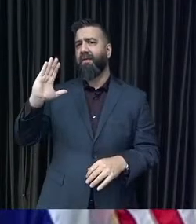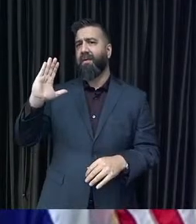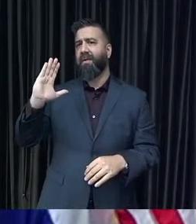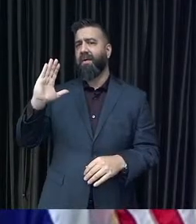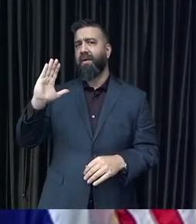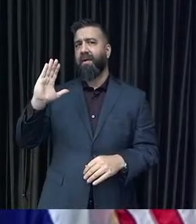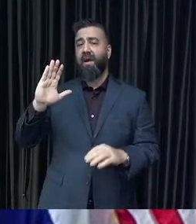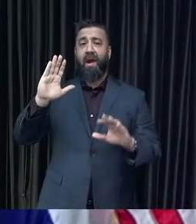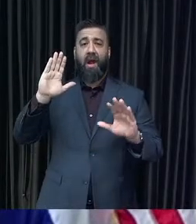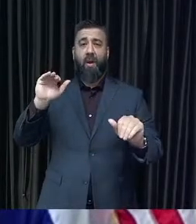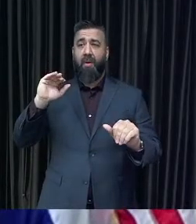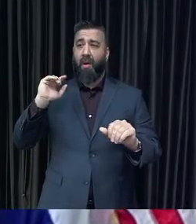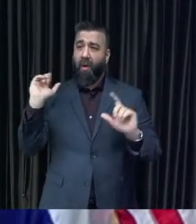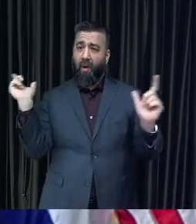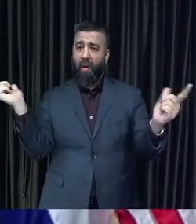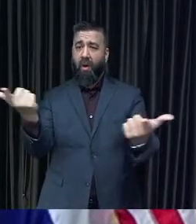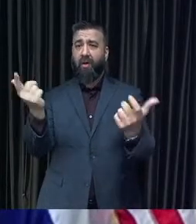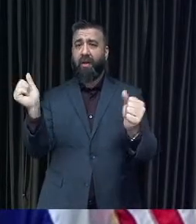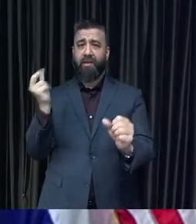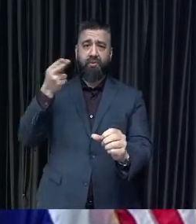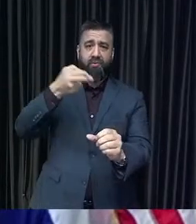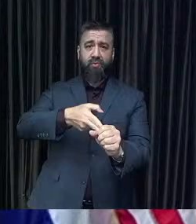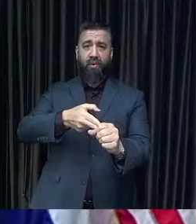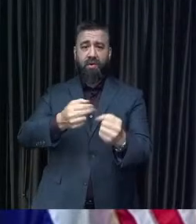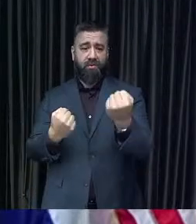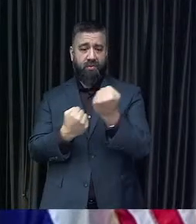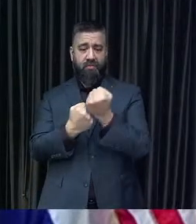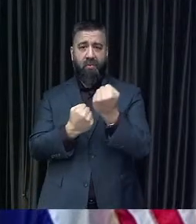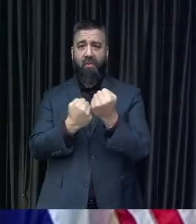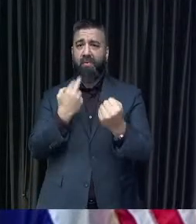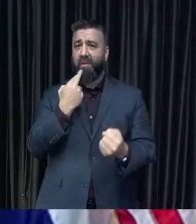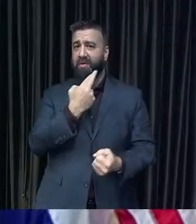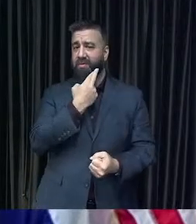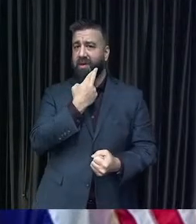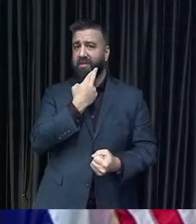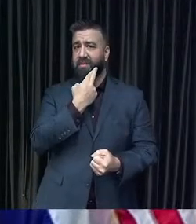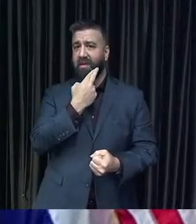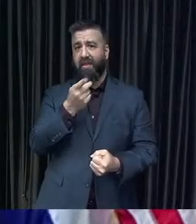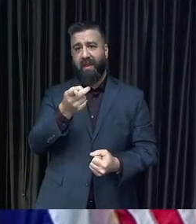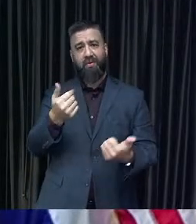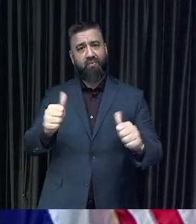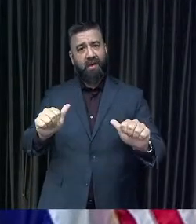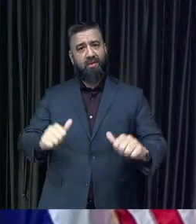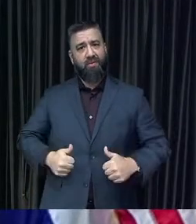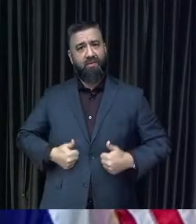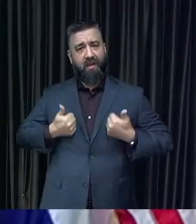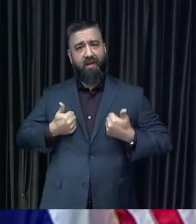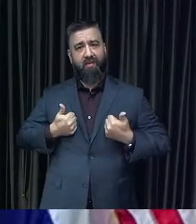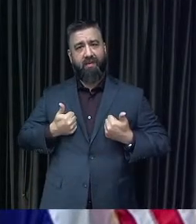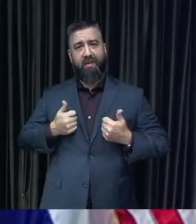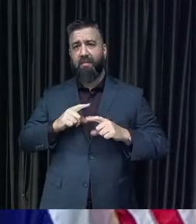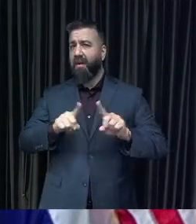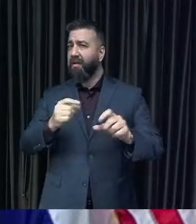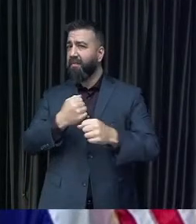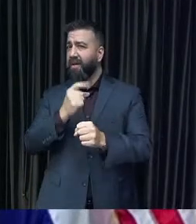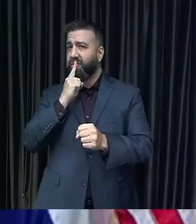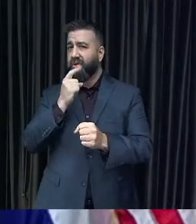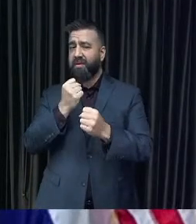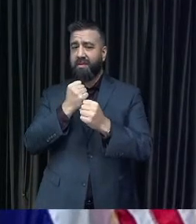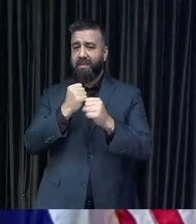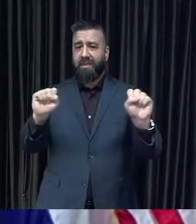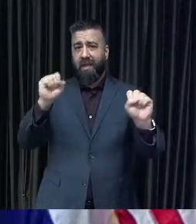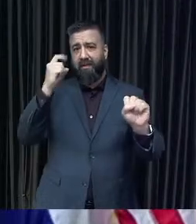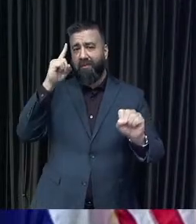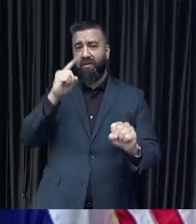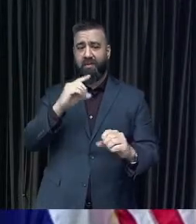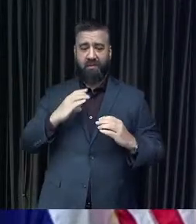join in supporting our local restaurants as they try to survive the pandemic in a way that is safe for their customers and for their